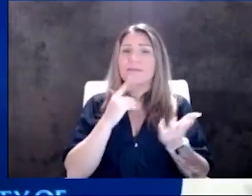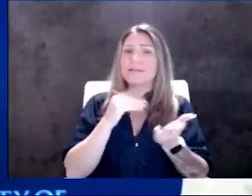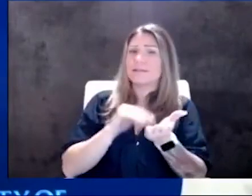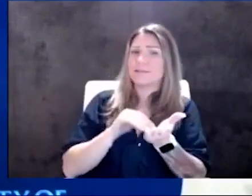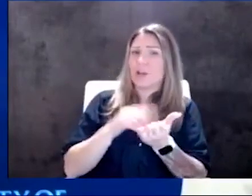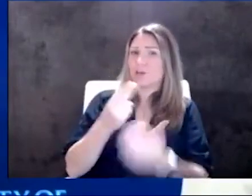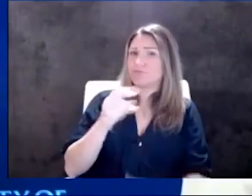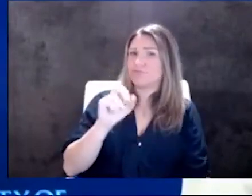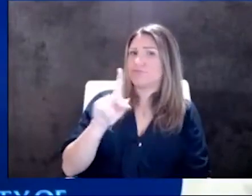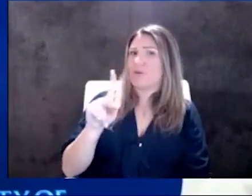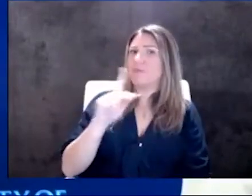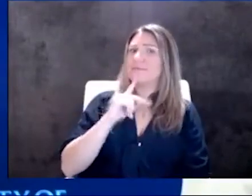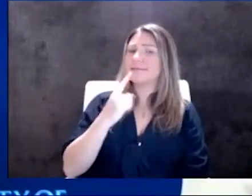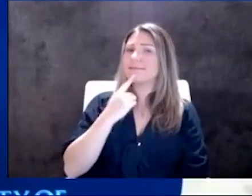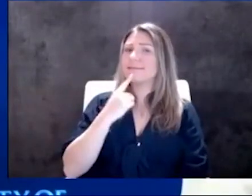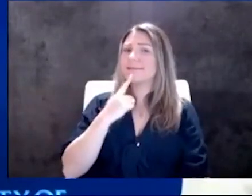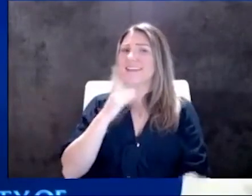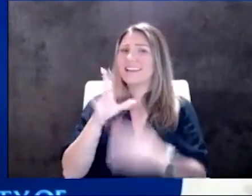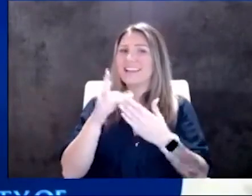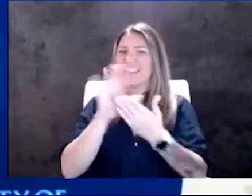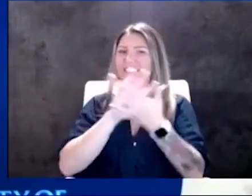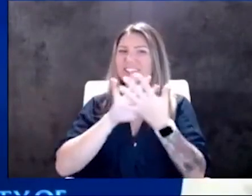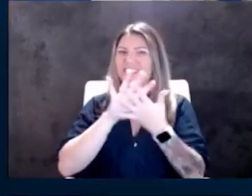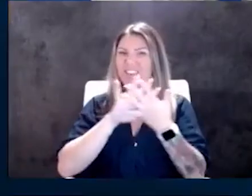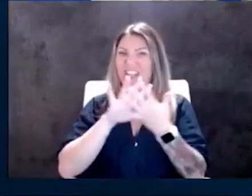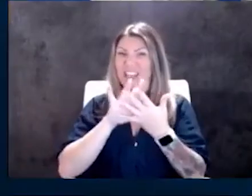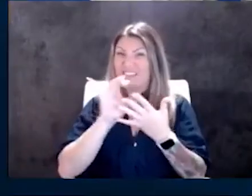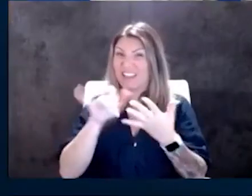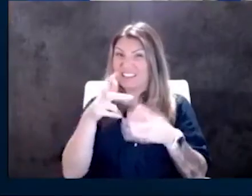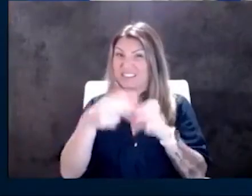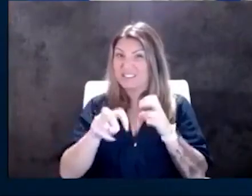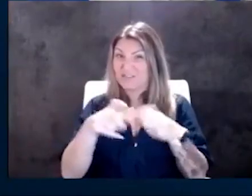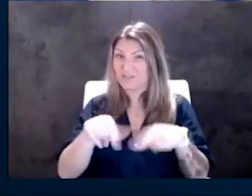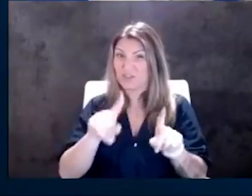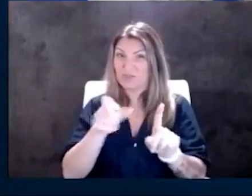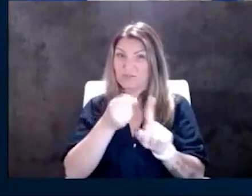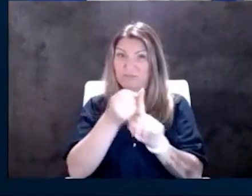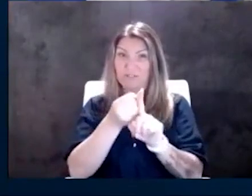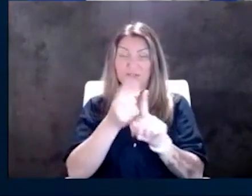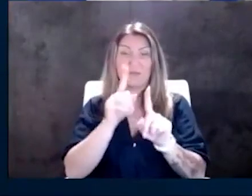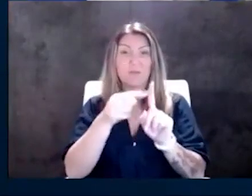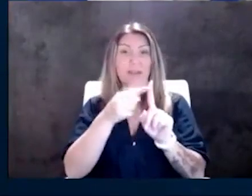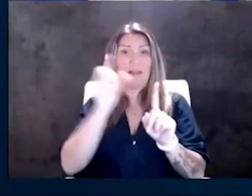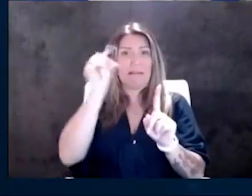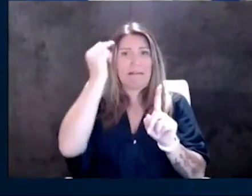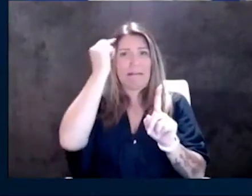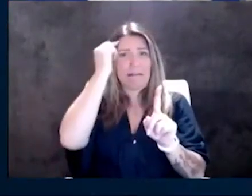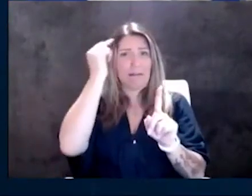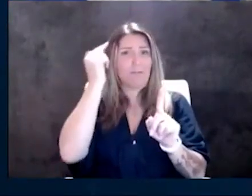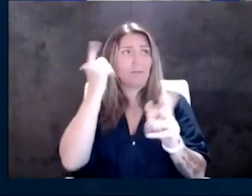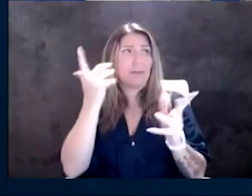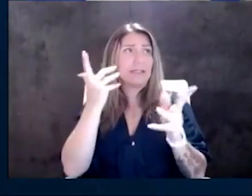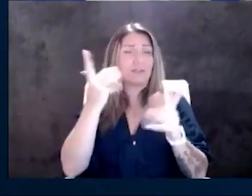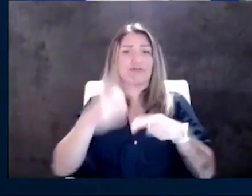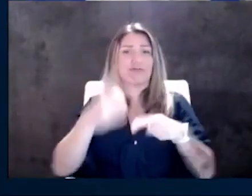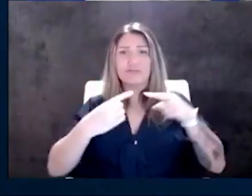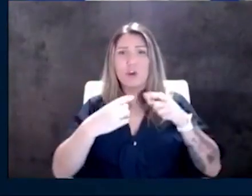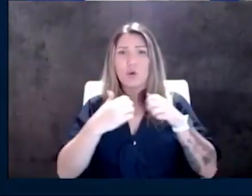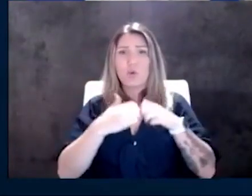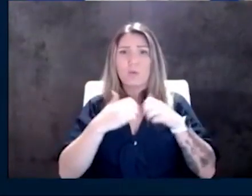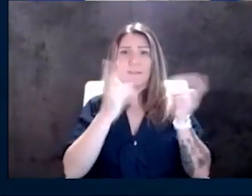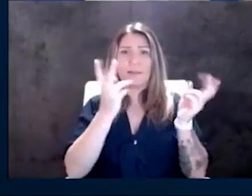the guidance will be vague. That's tough in a pandemic that, when the government has had messaging issues the whole time. Well, you're right,